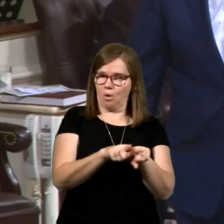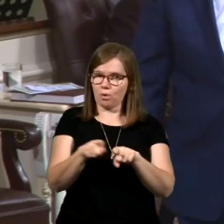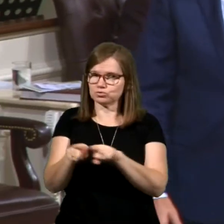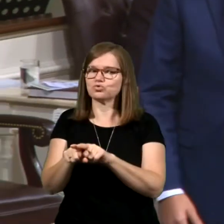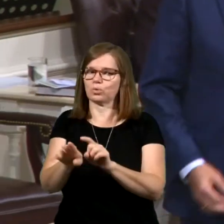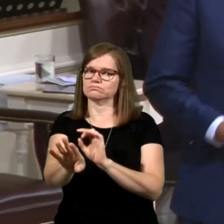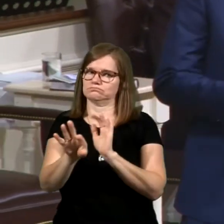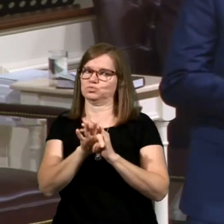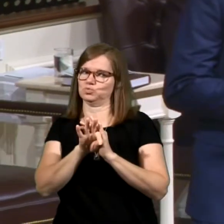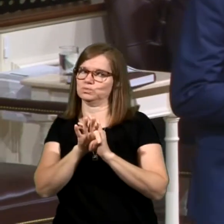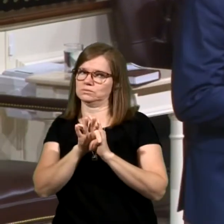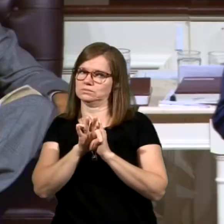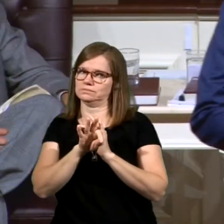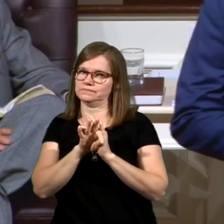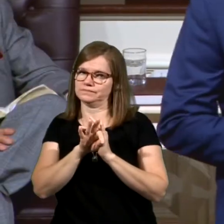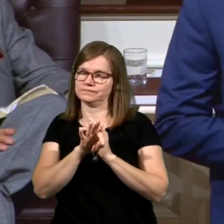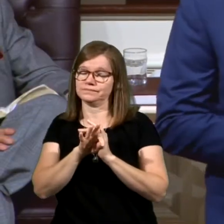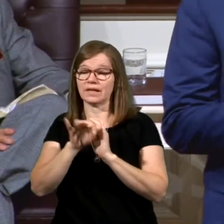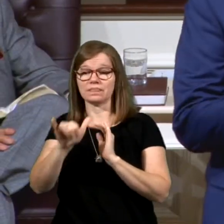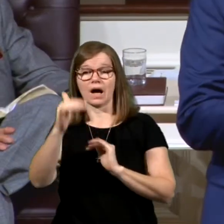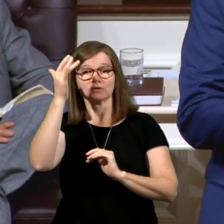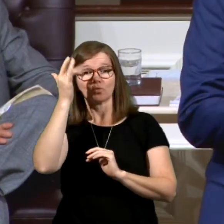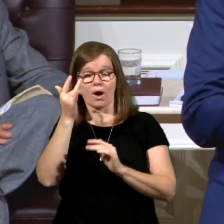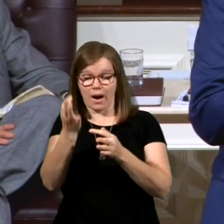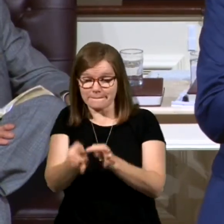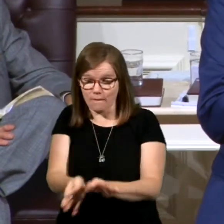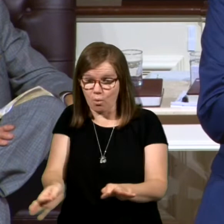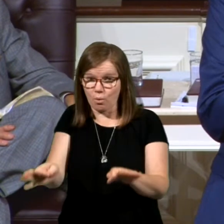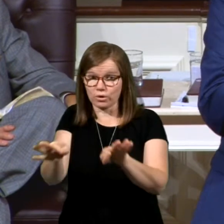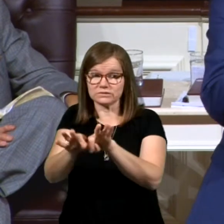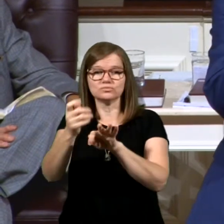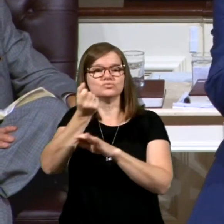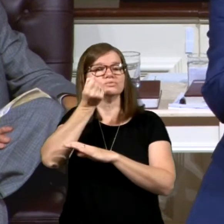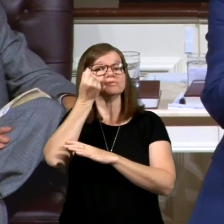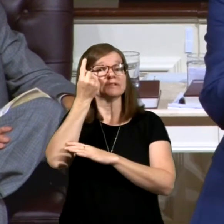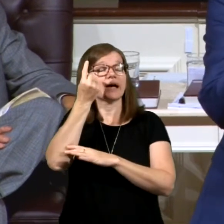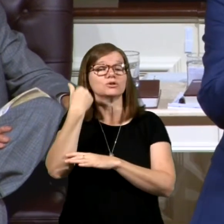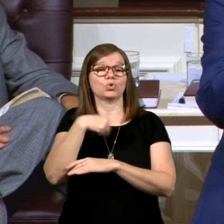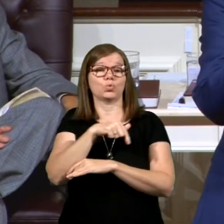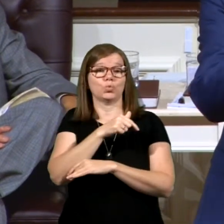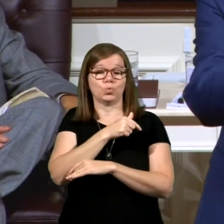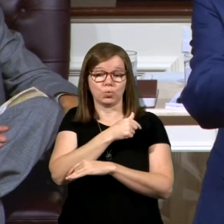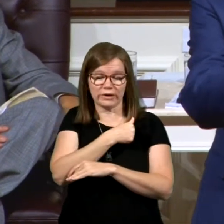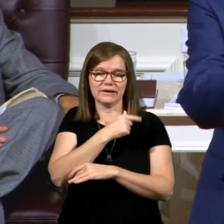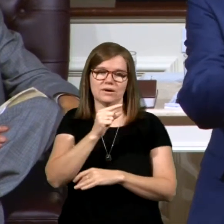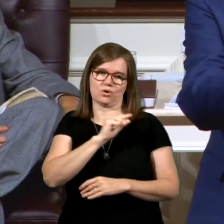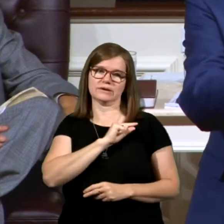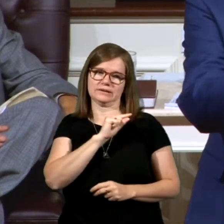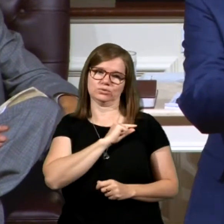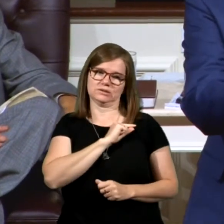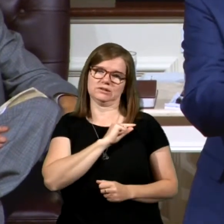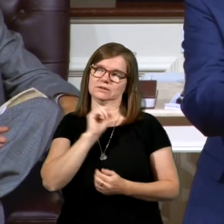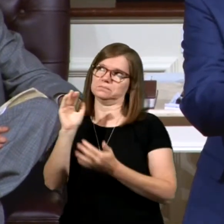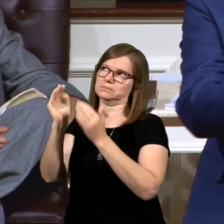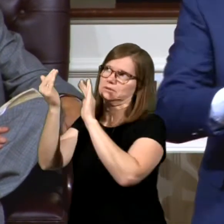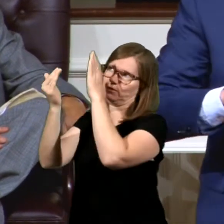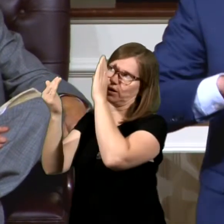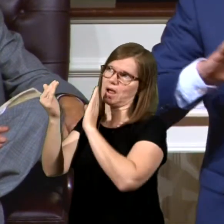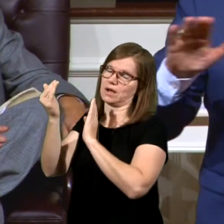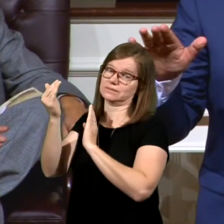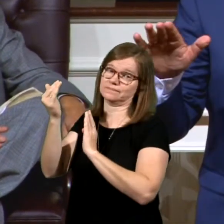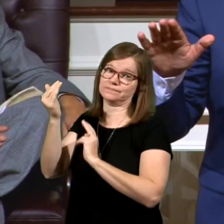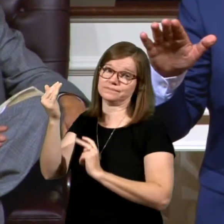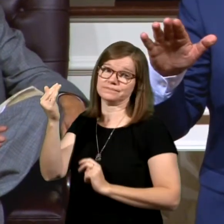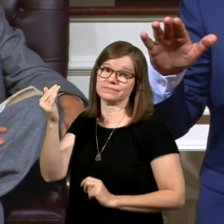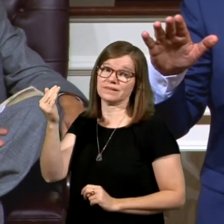And see, that nature, this is why it's so important to understand that we are guilty before God. If